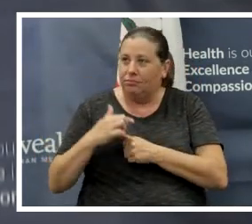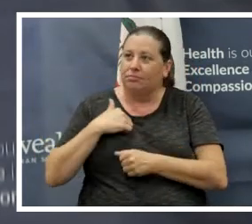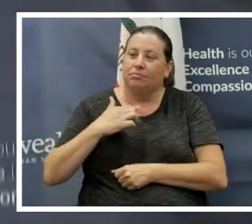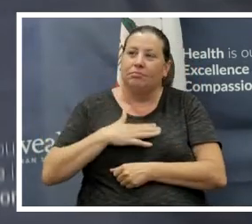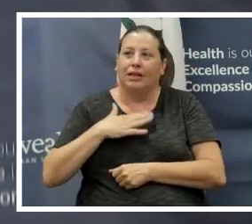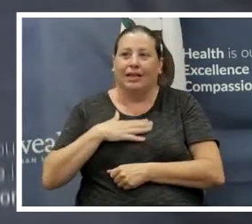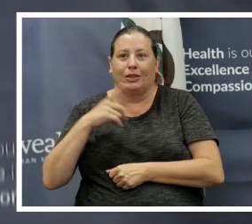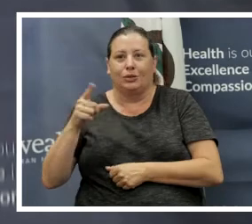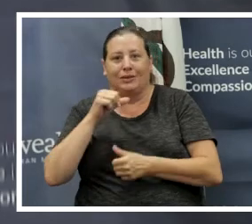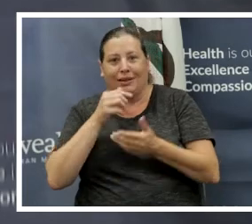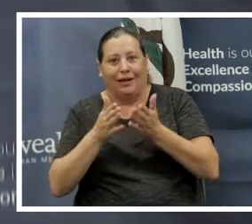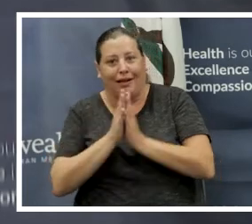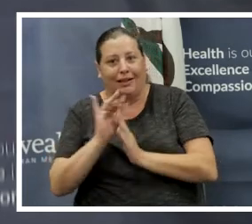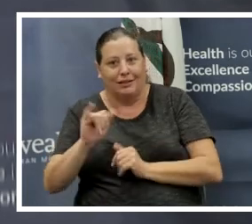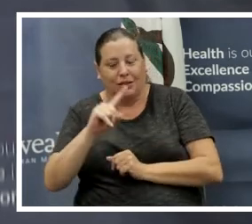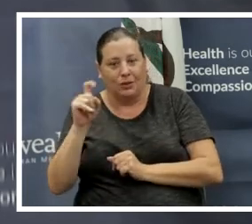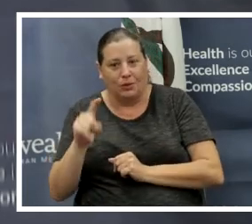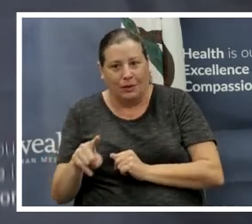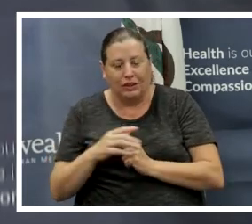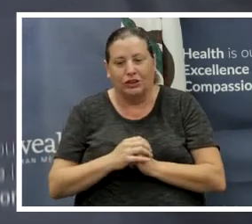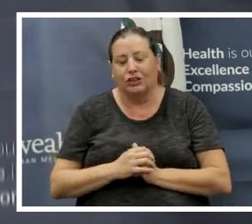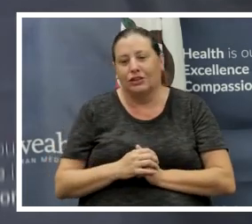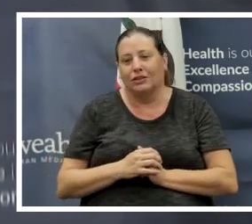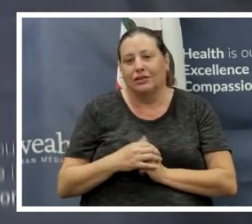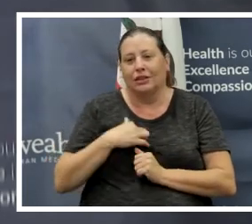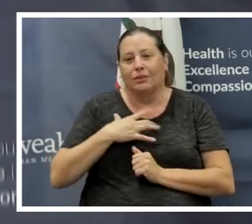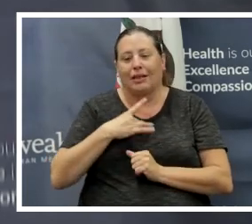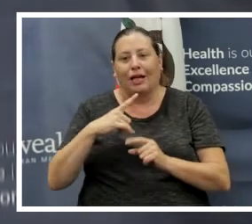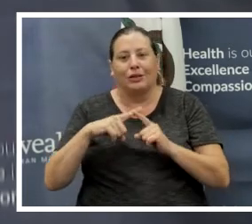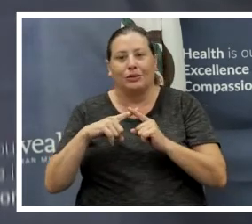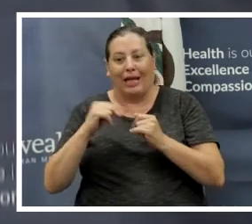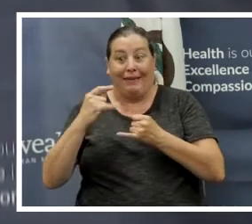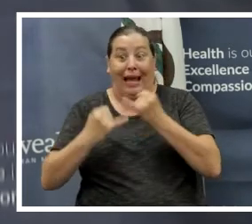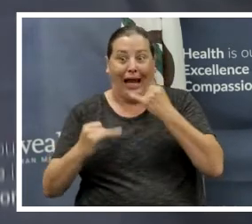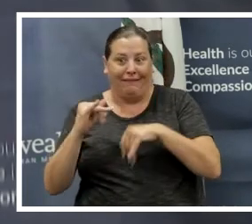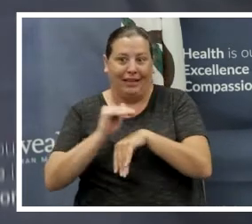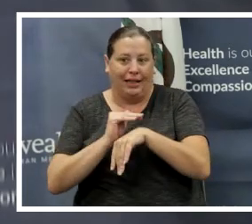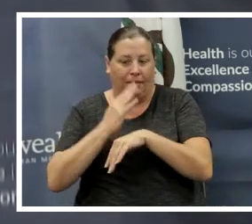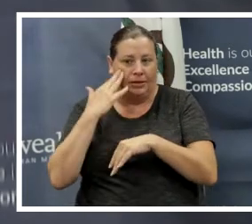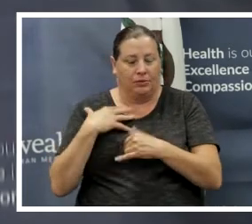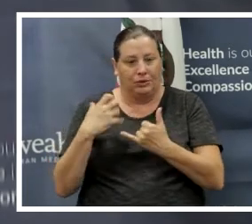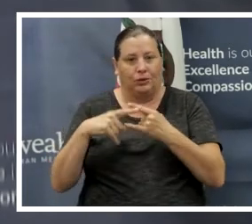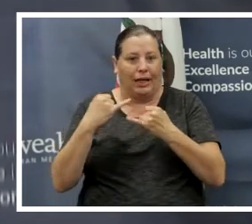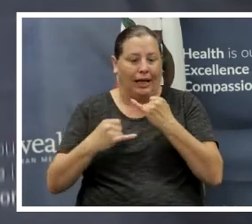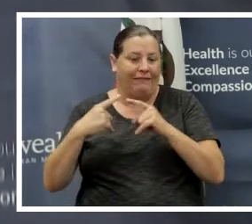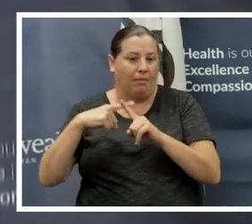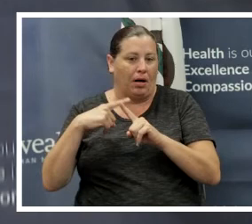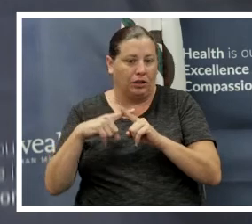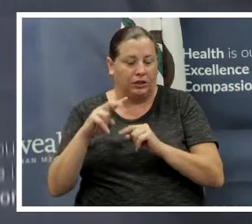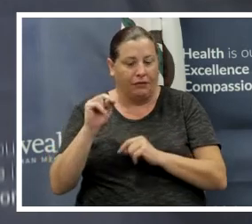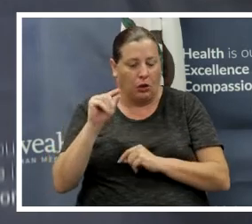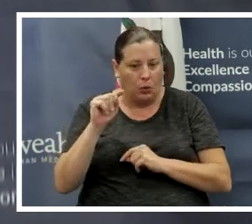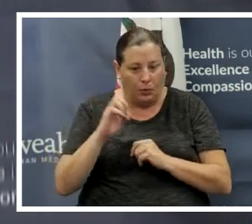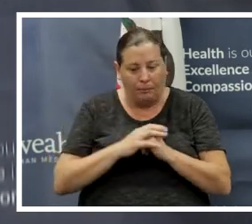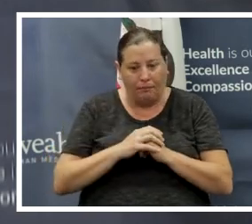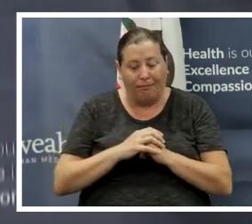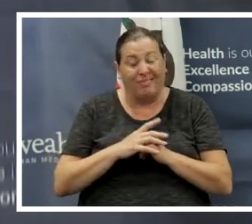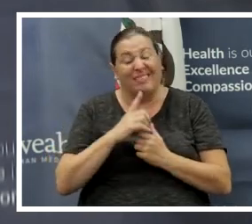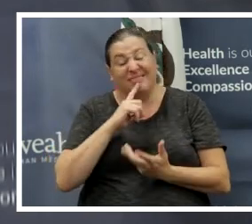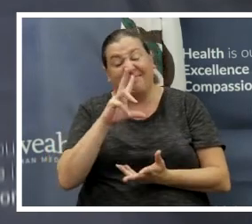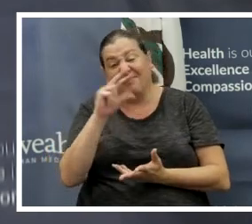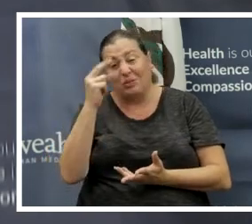because I'd like to end on a positive note, but there's no doubt about it. This pandemic has